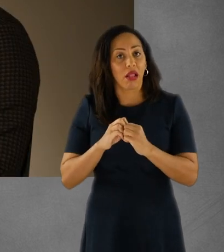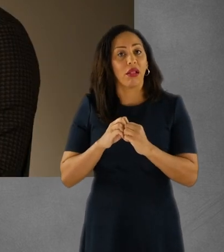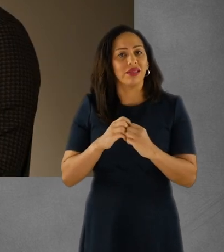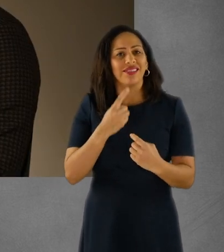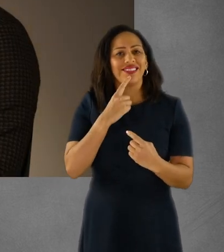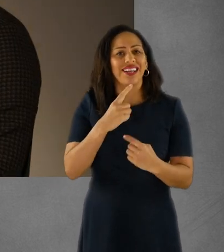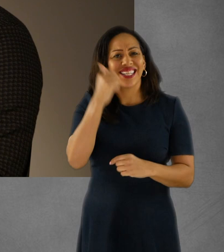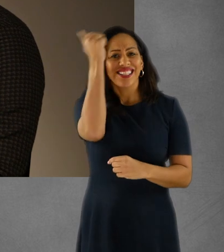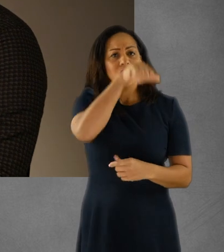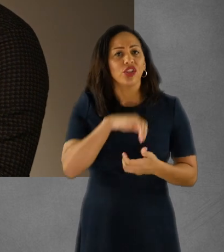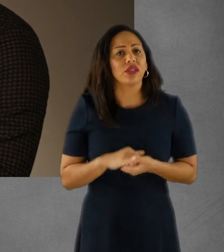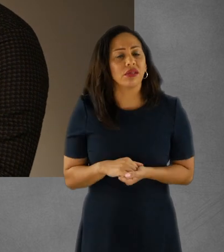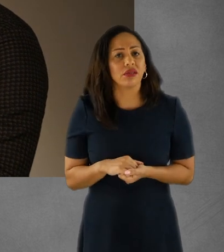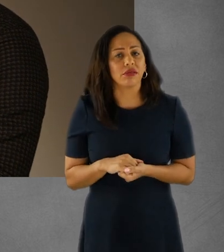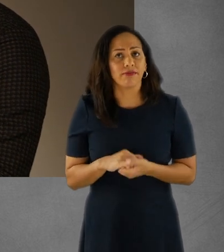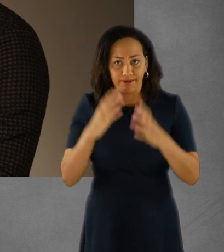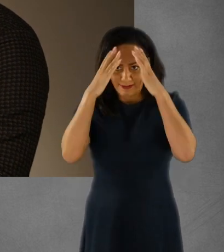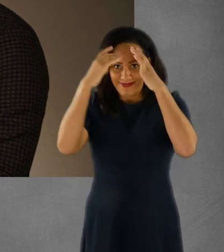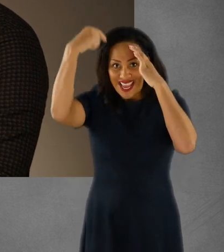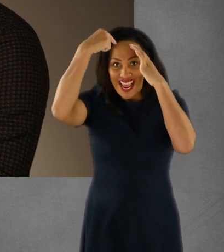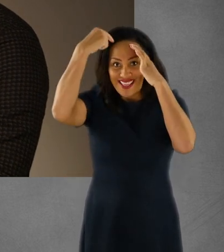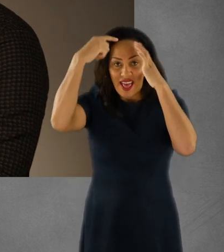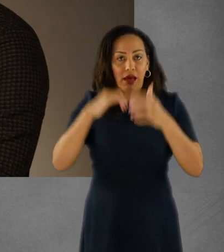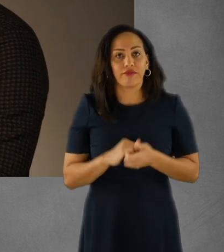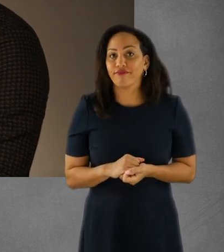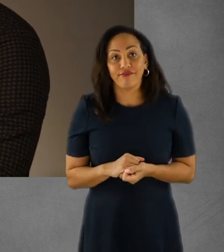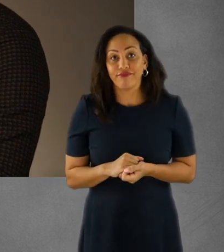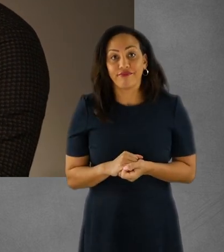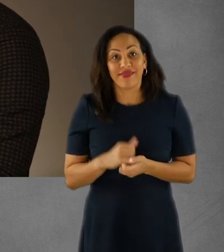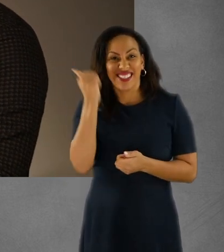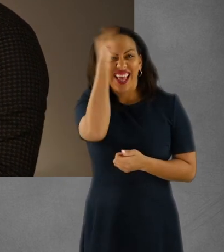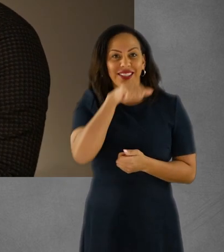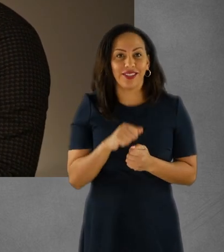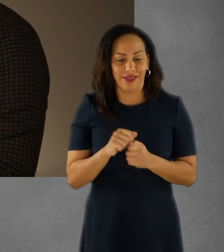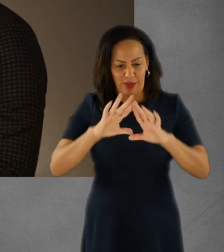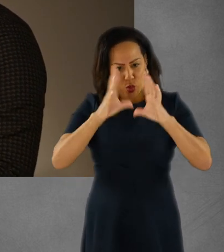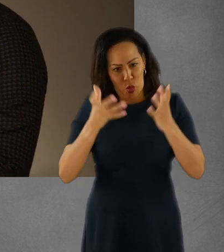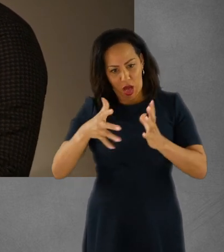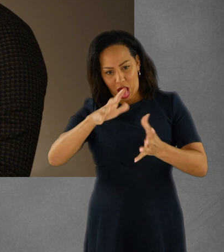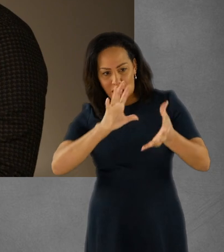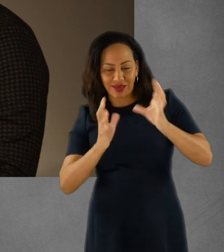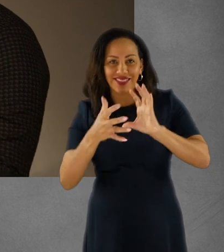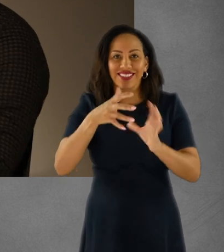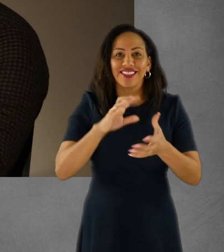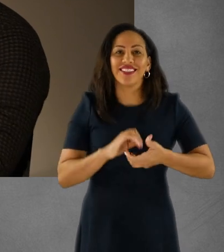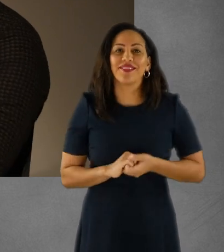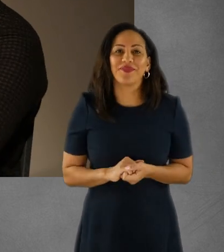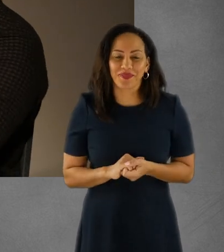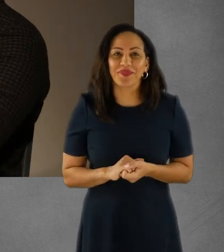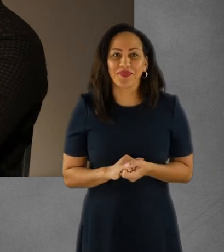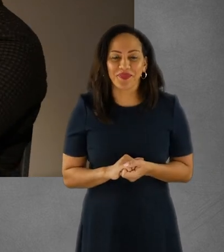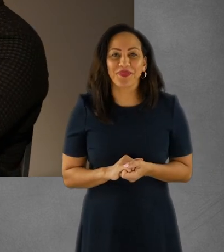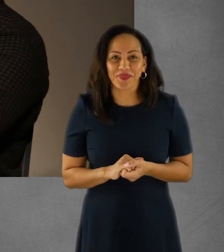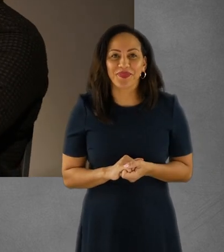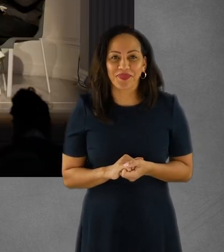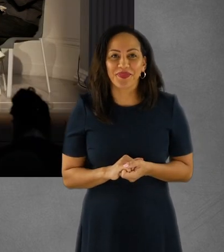that says, intelligence is not inside our heads, intelligence is in the world. And as you say, all of those different brains that have